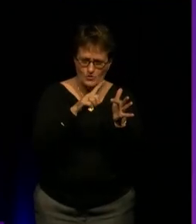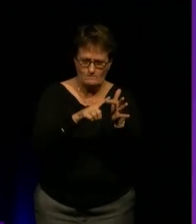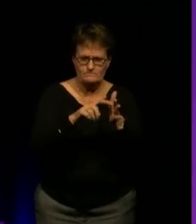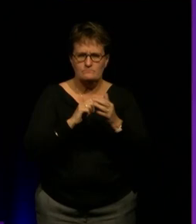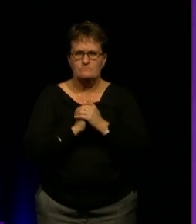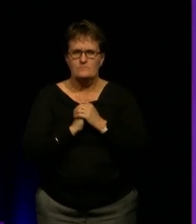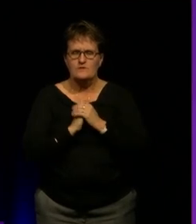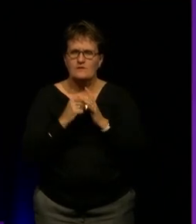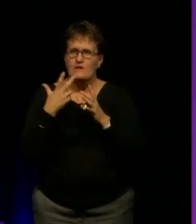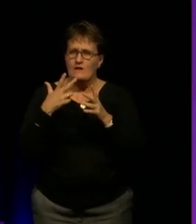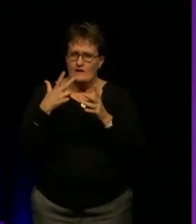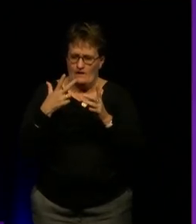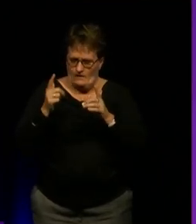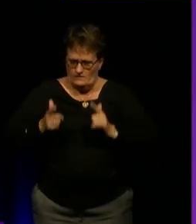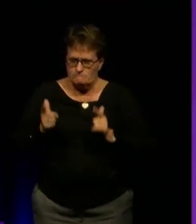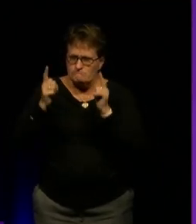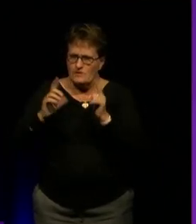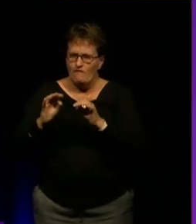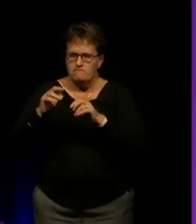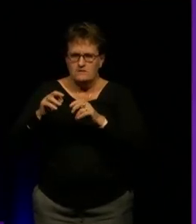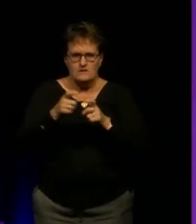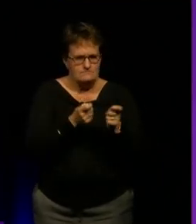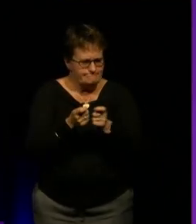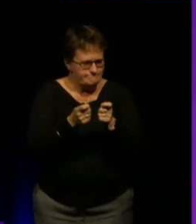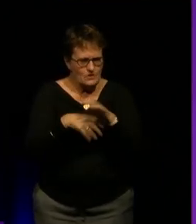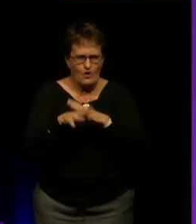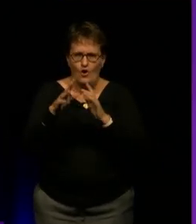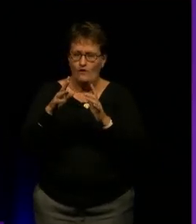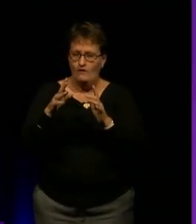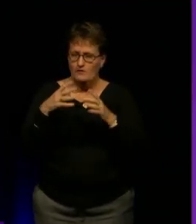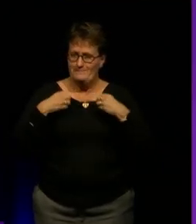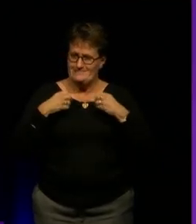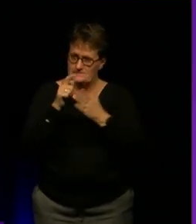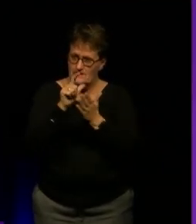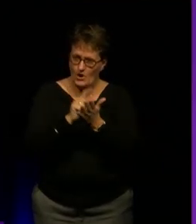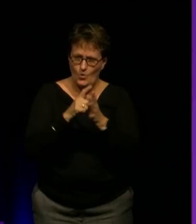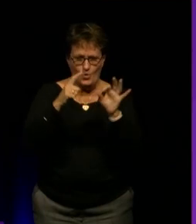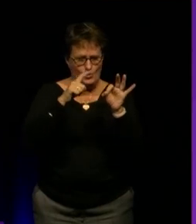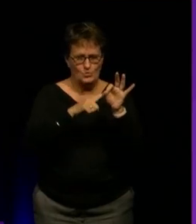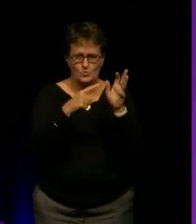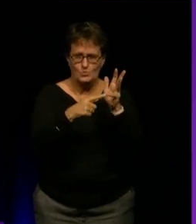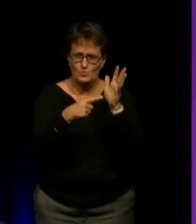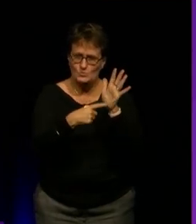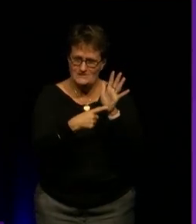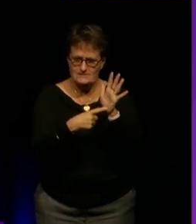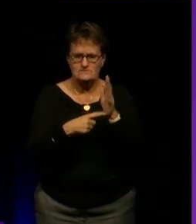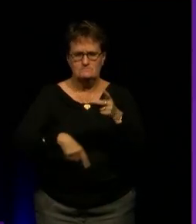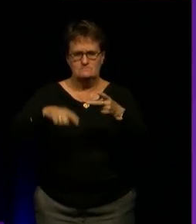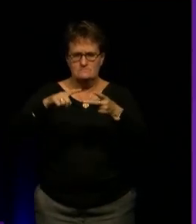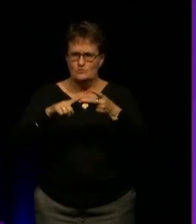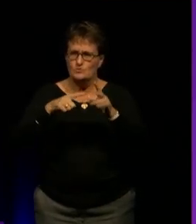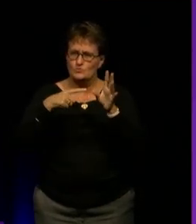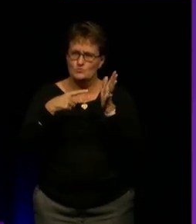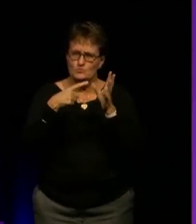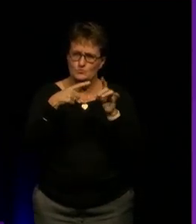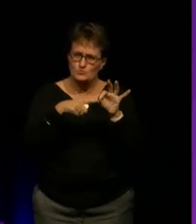Faculty of Business and Law, our facilitator, Ray Weeks, CEO in residence at the QUT Business School, members of the Library